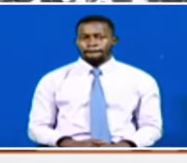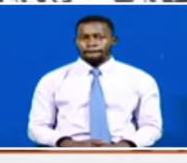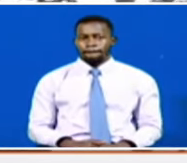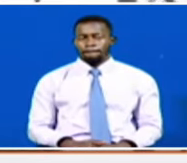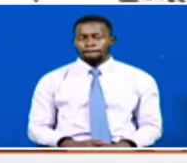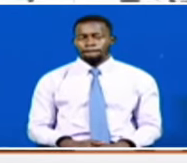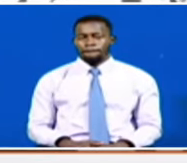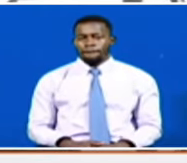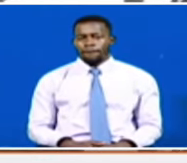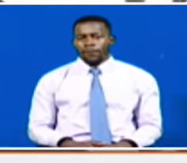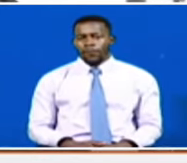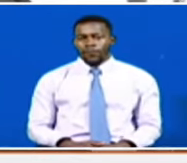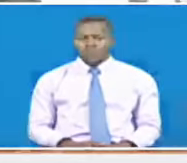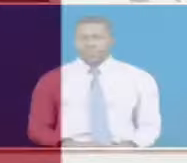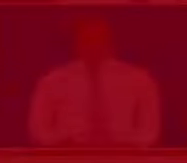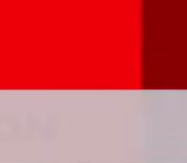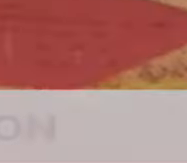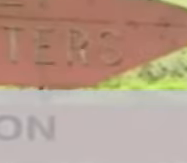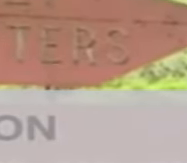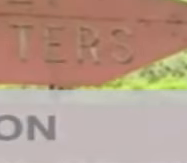Nairobi.